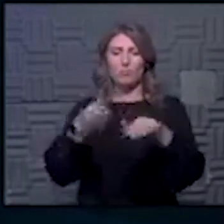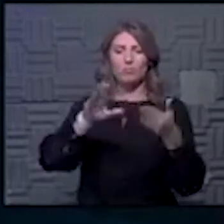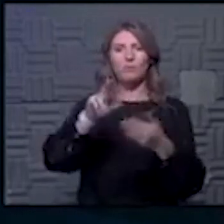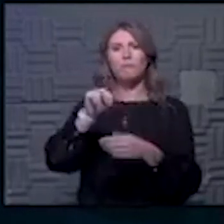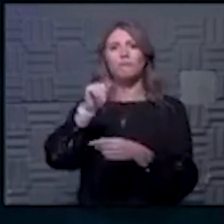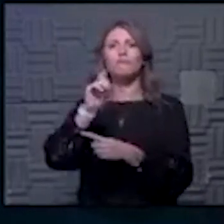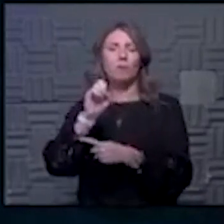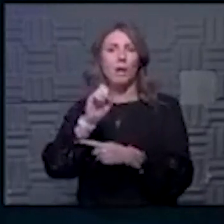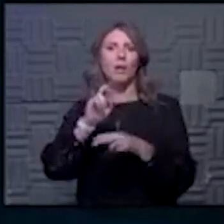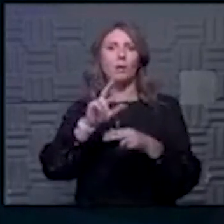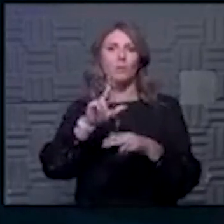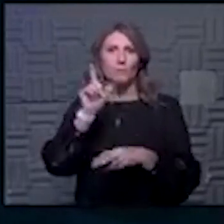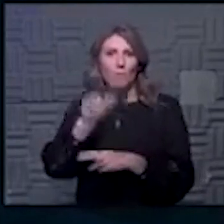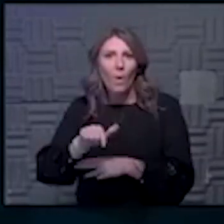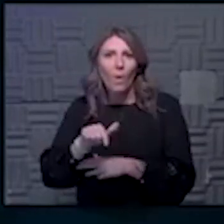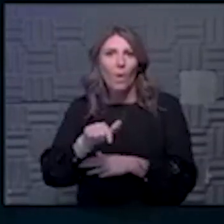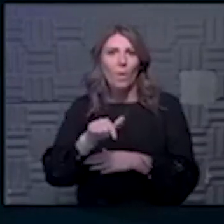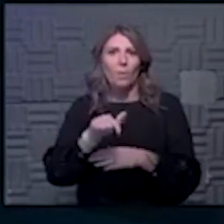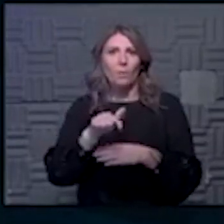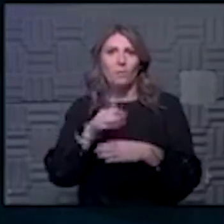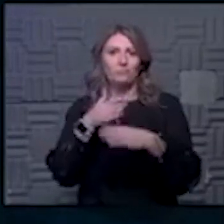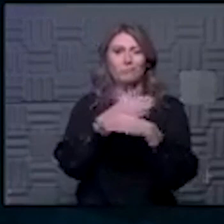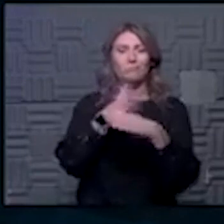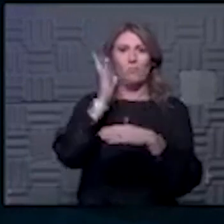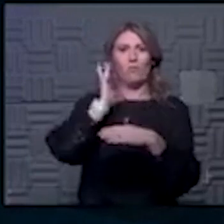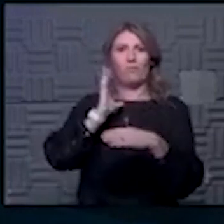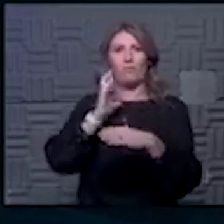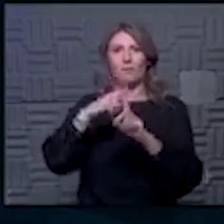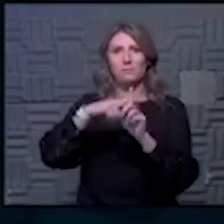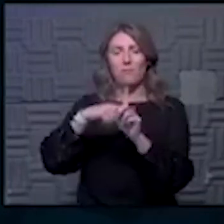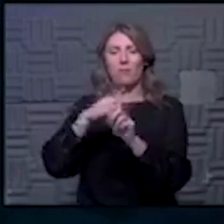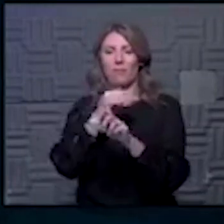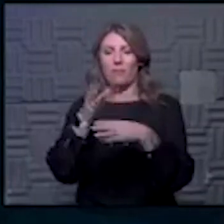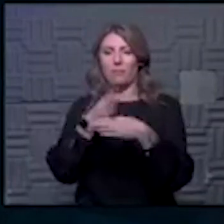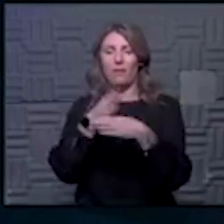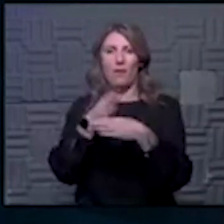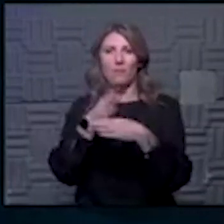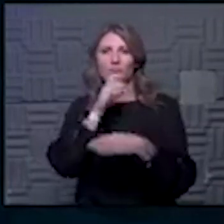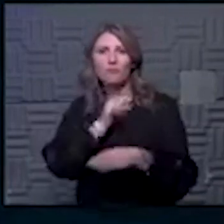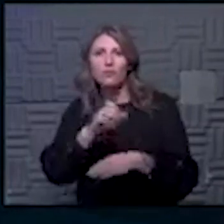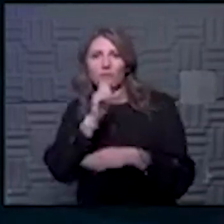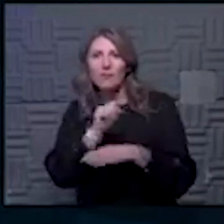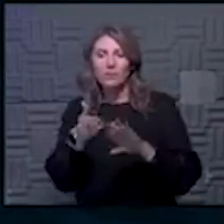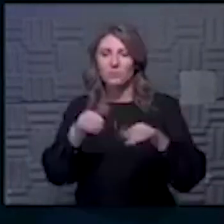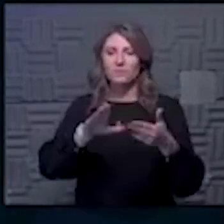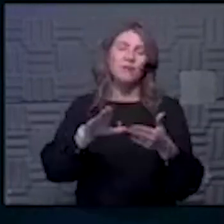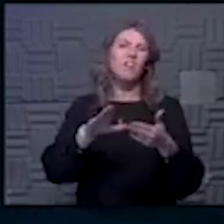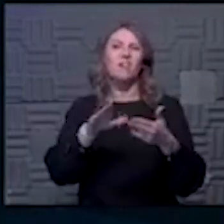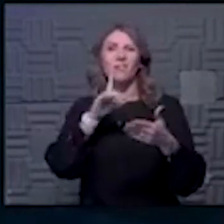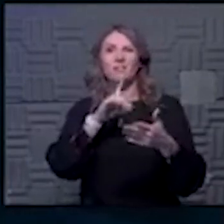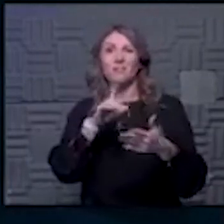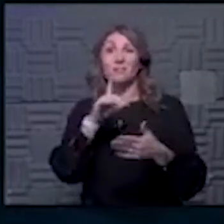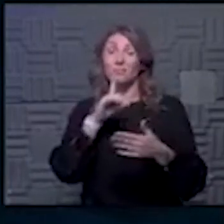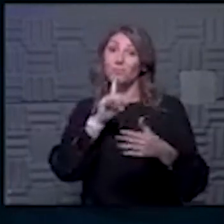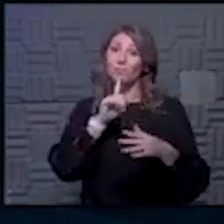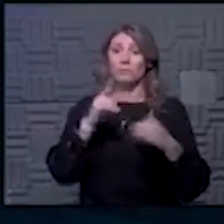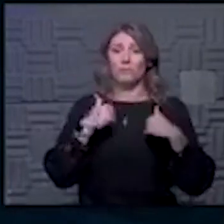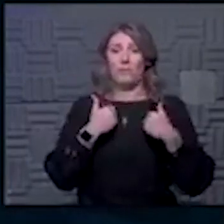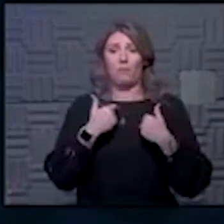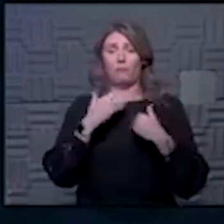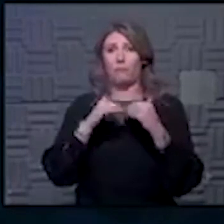those latter months. And also, the average age of our hospital deaths dropped down as well, similar to what you guys saw at